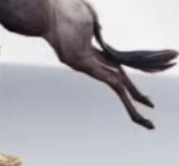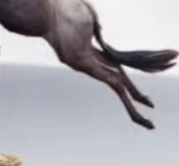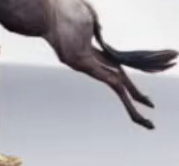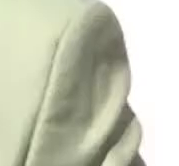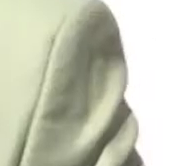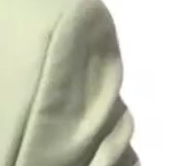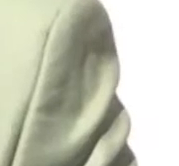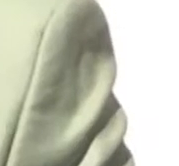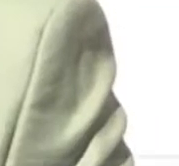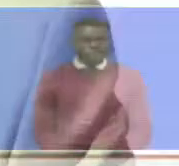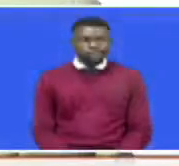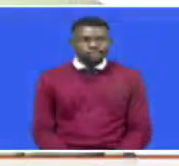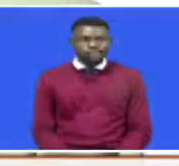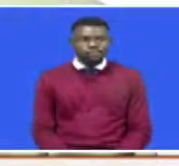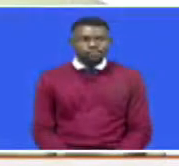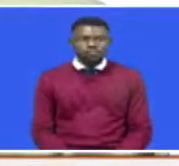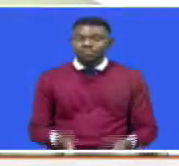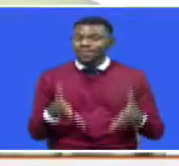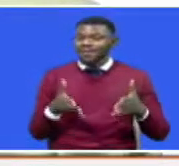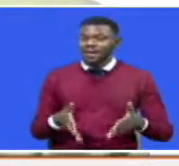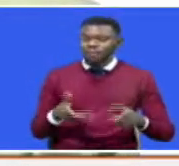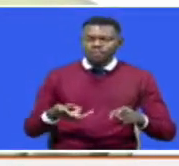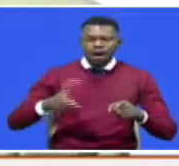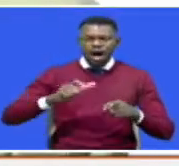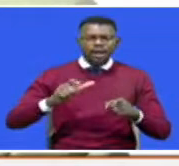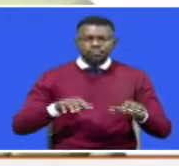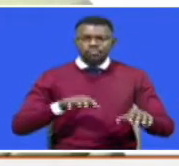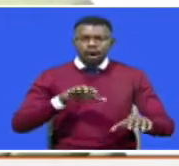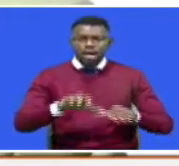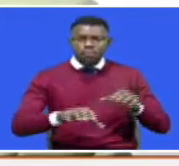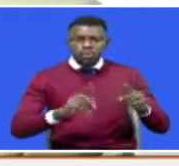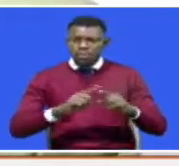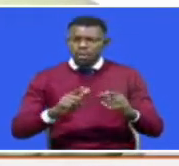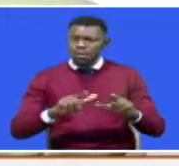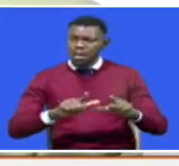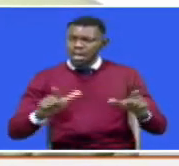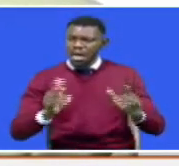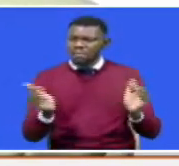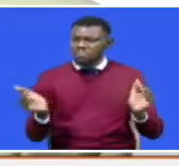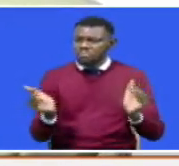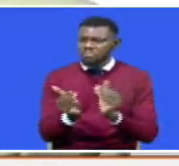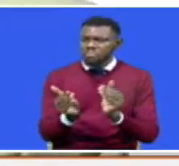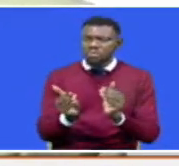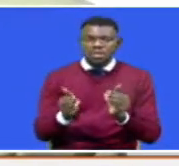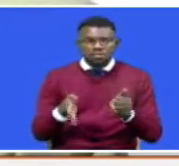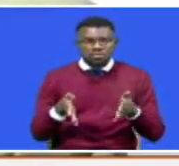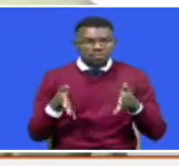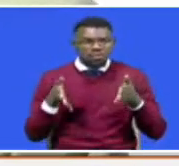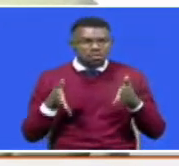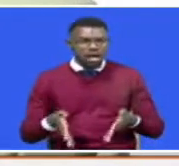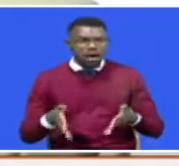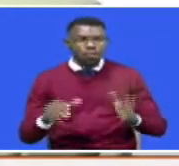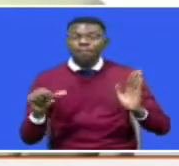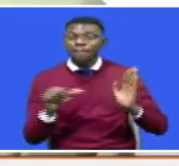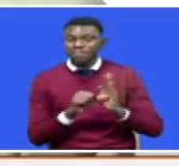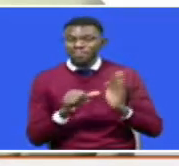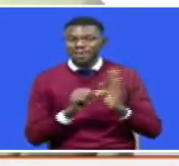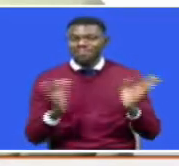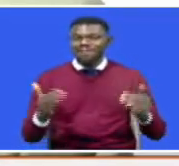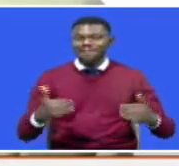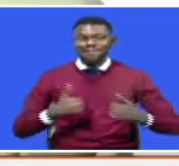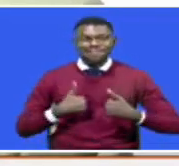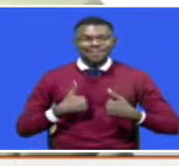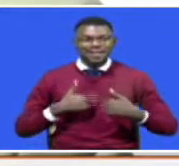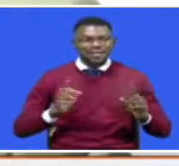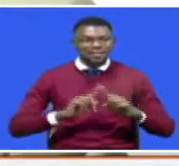1,280 elands. With increase of wildlife and shrinking land, it also becomes already immediately a problem.